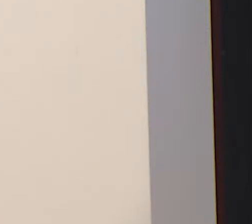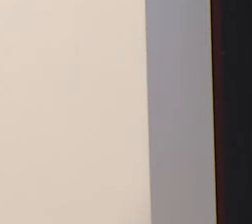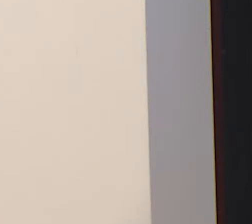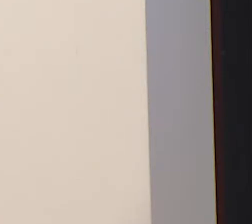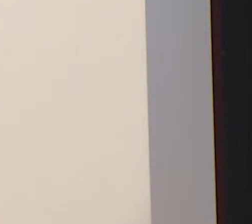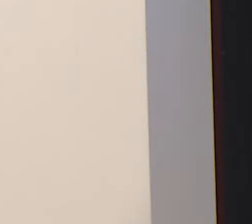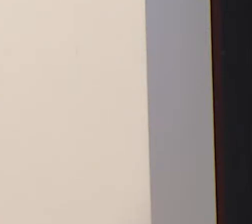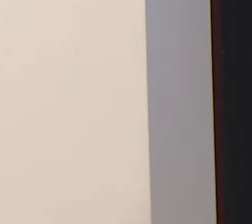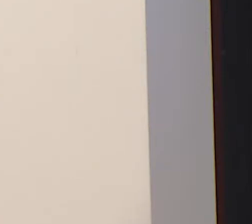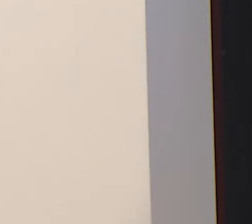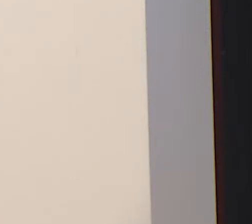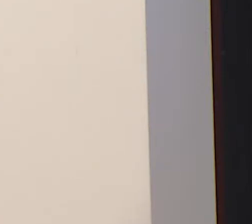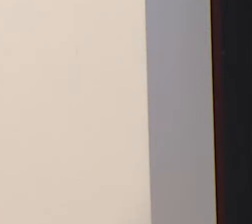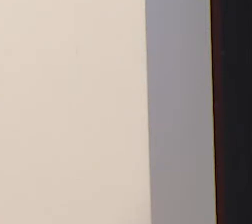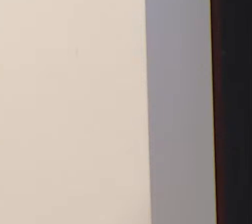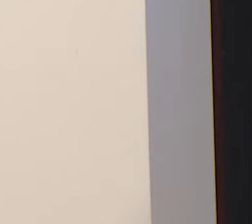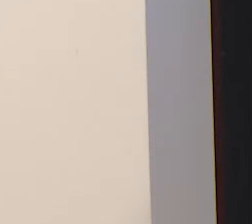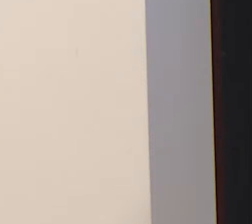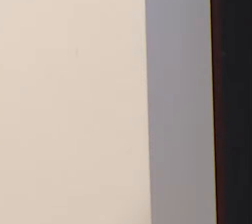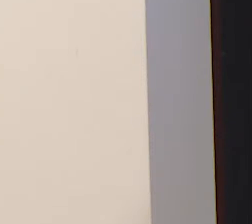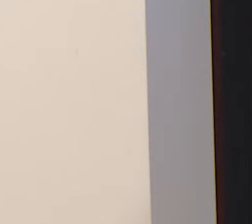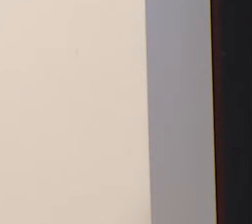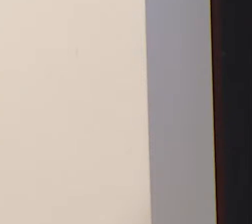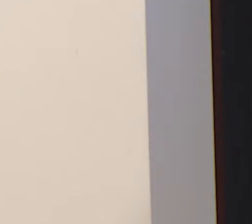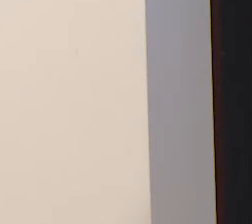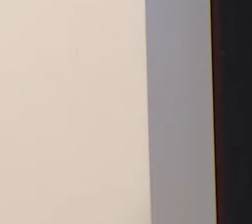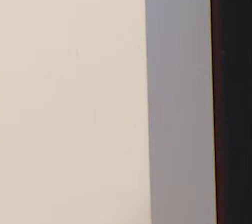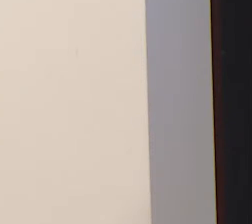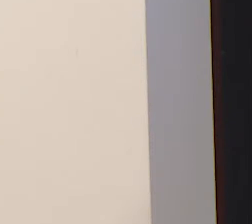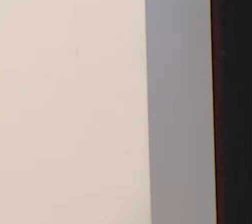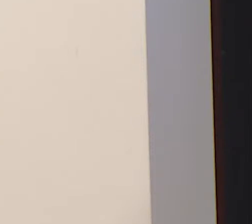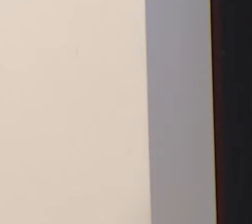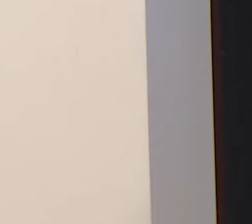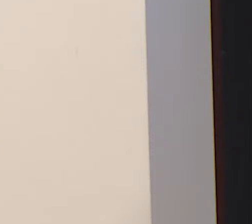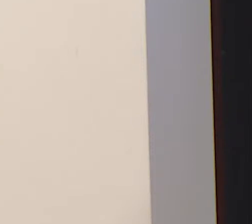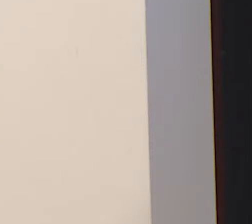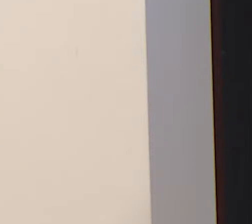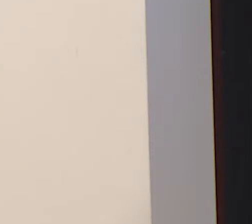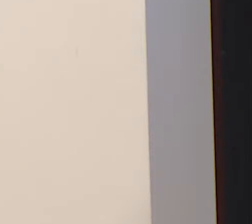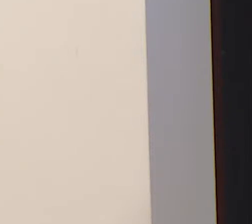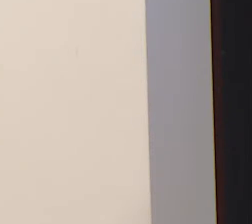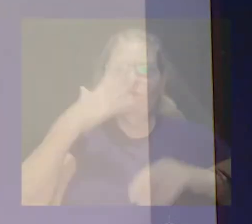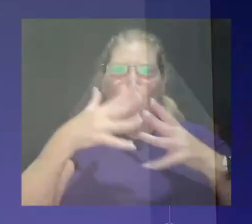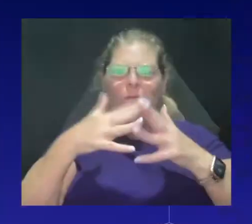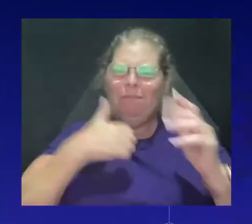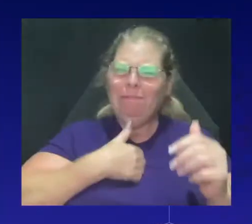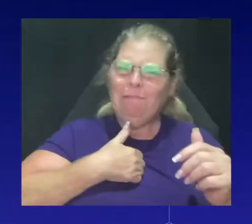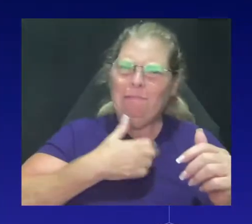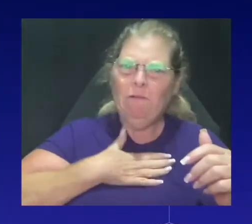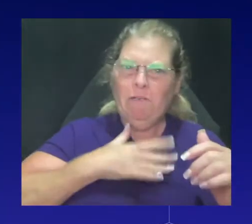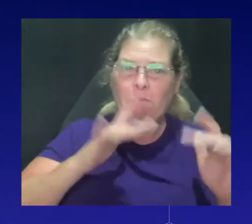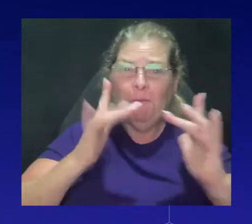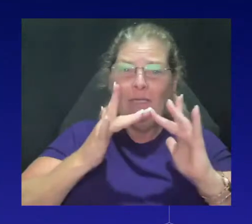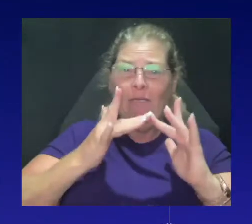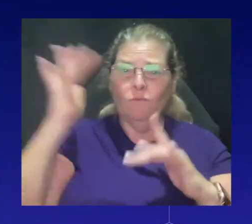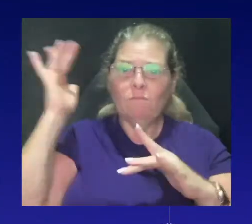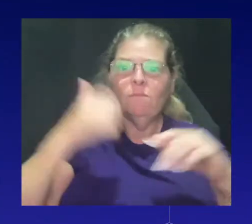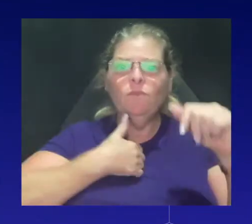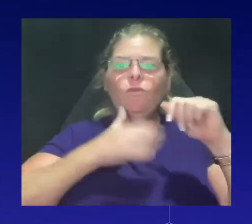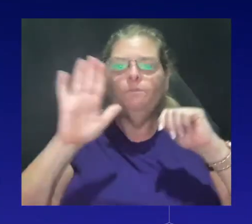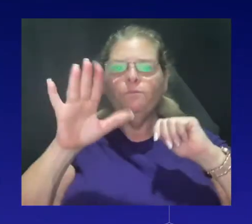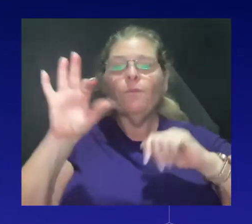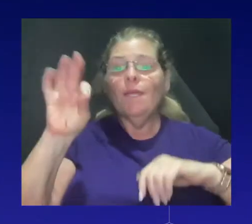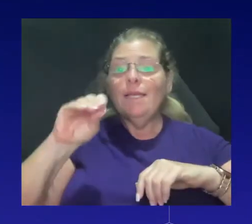90%, more than 90% of adult white Americans had received a vaccine. 90% of adult